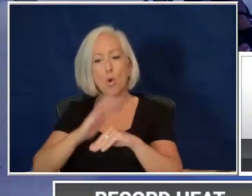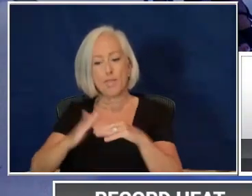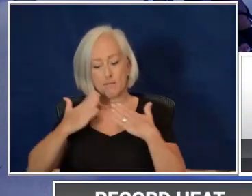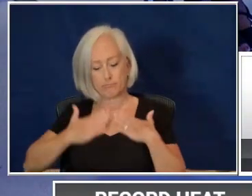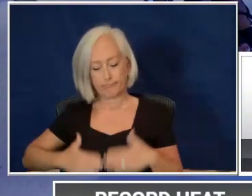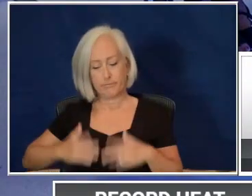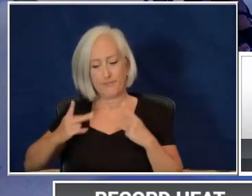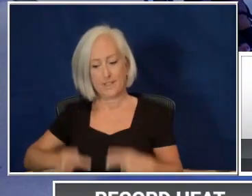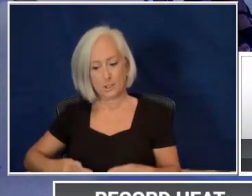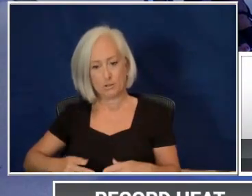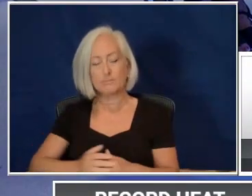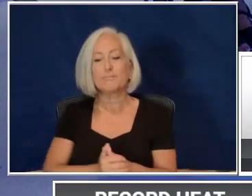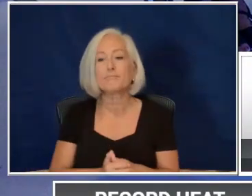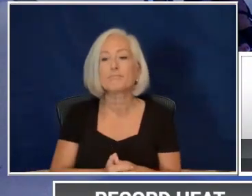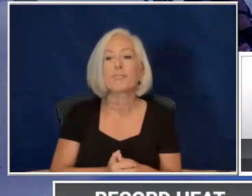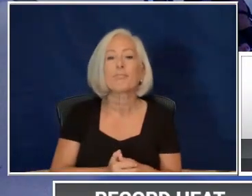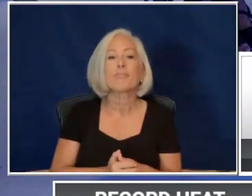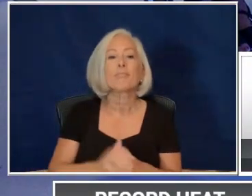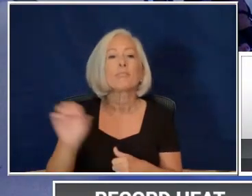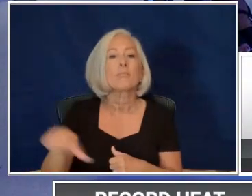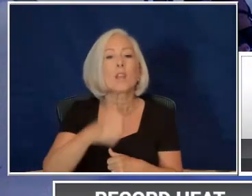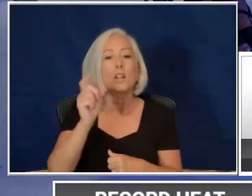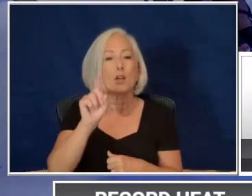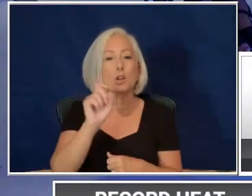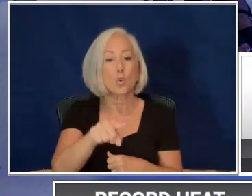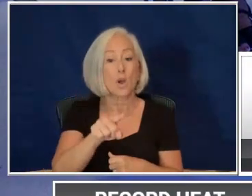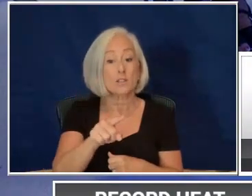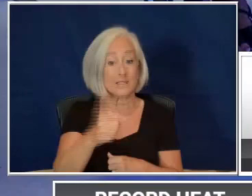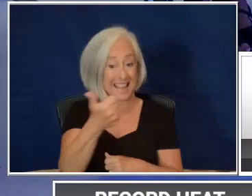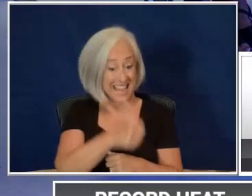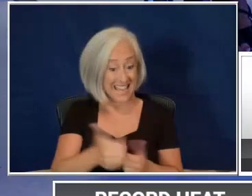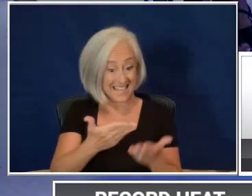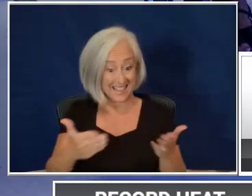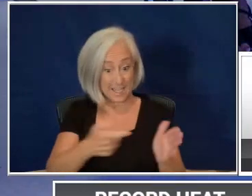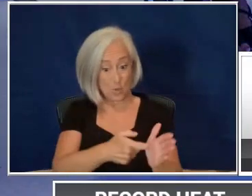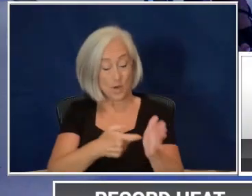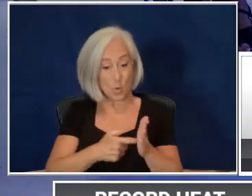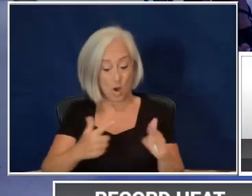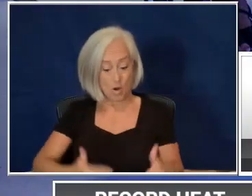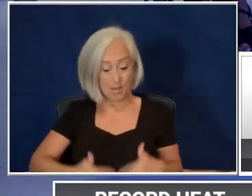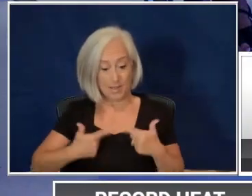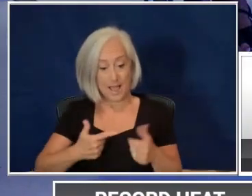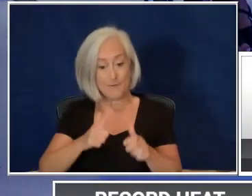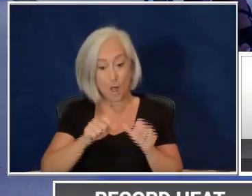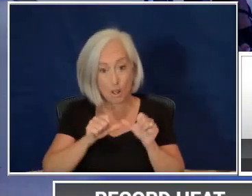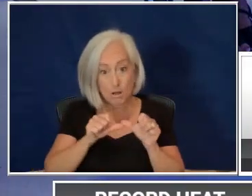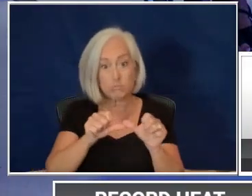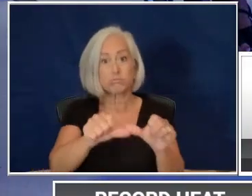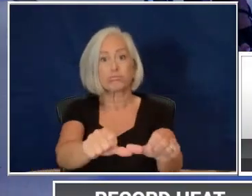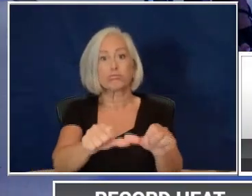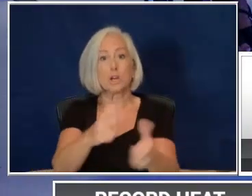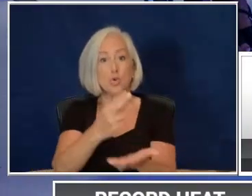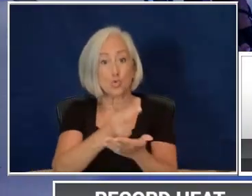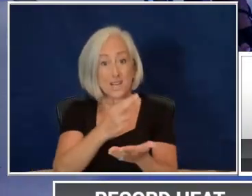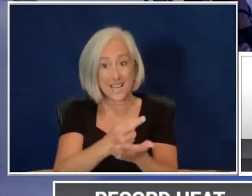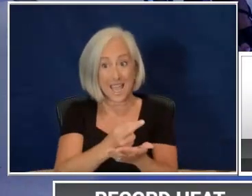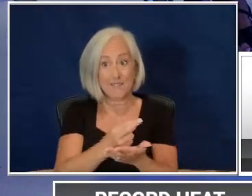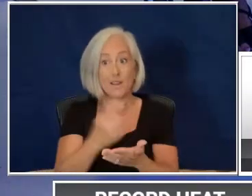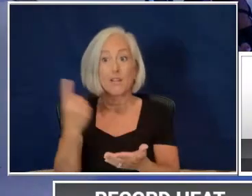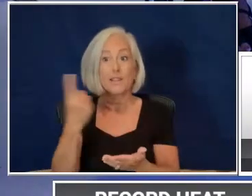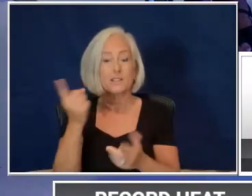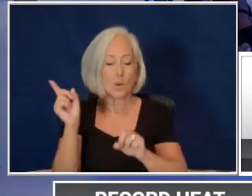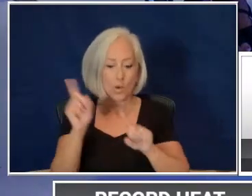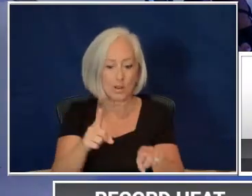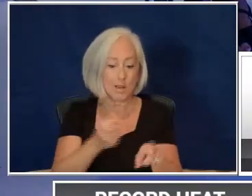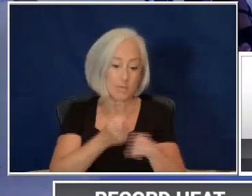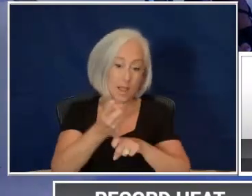are there any injuries that might require lifetime rehab? Or someone to at least be coming back, annually, just to check and